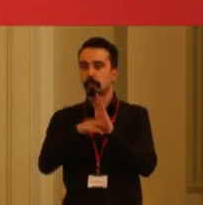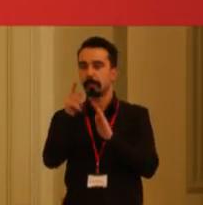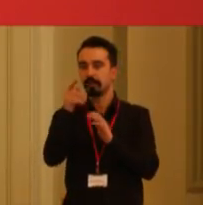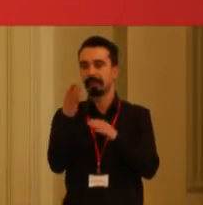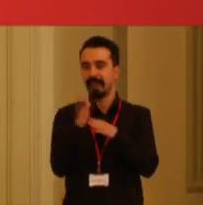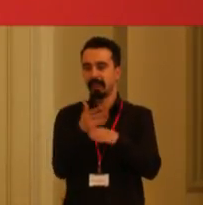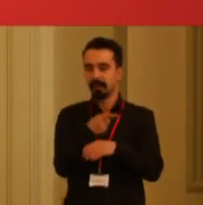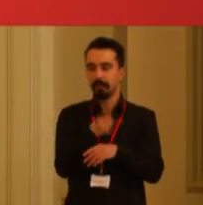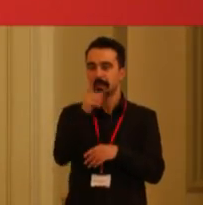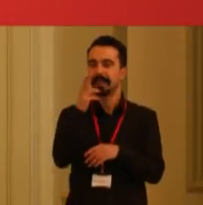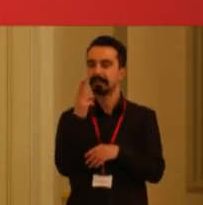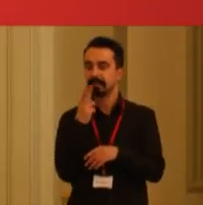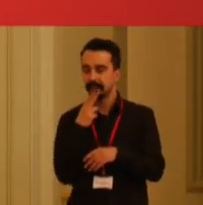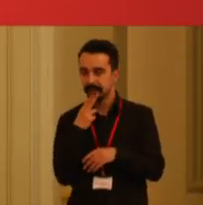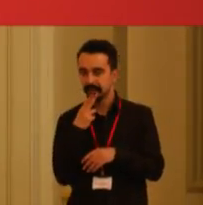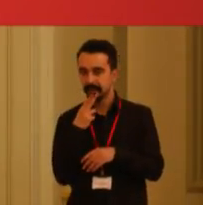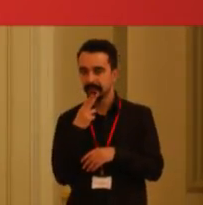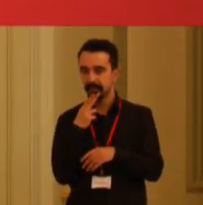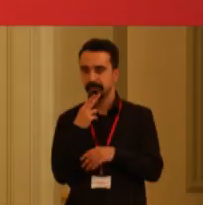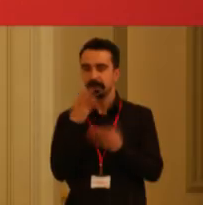whole thing about wearing a headscarf